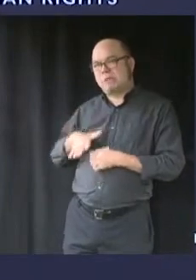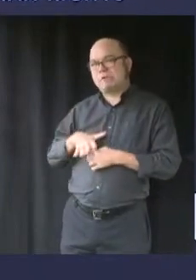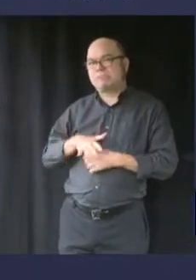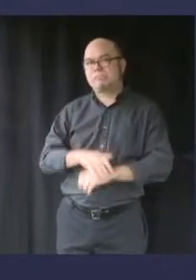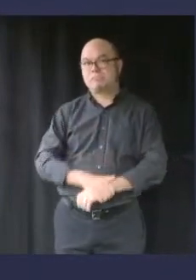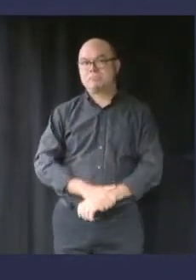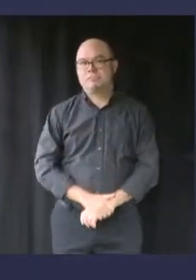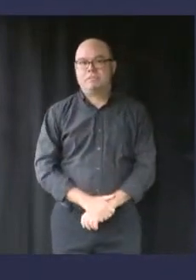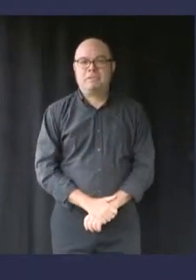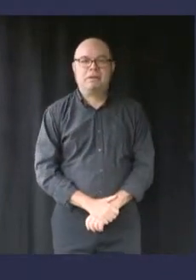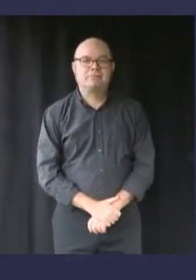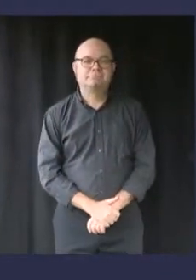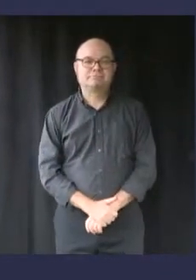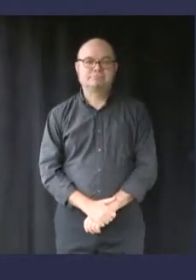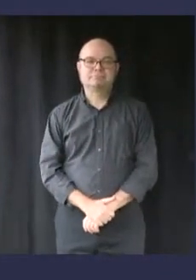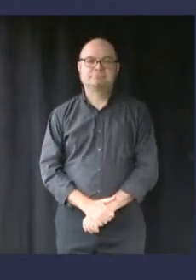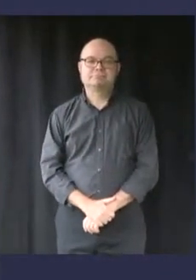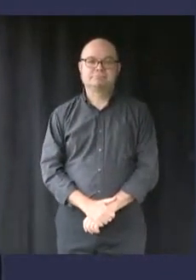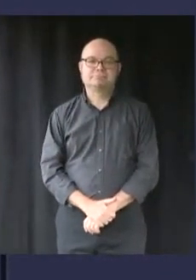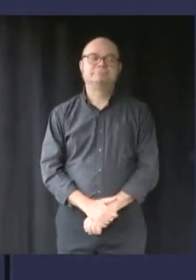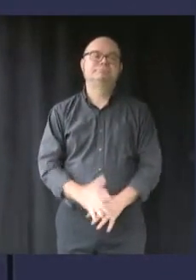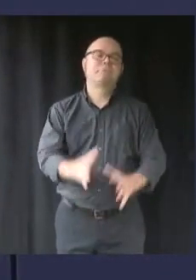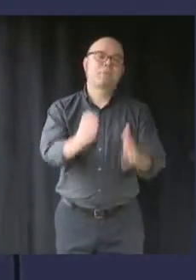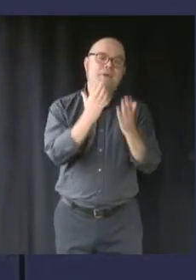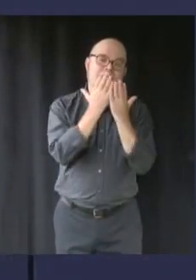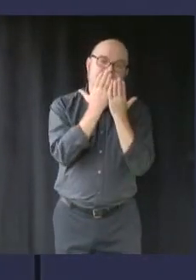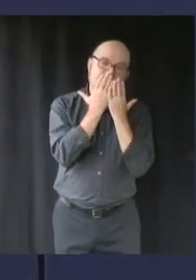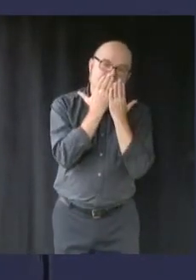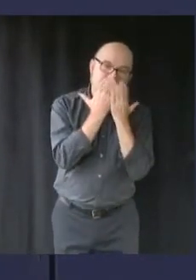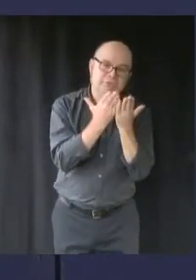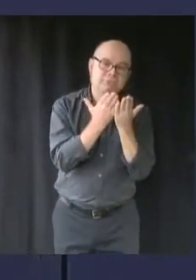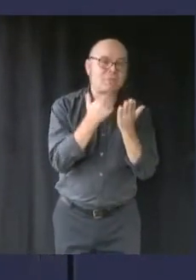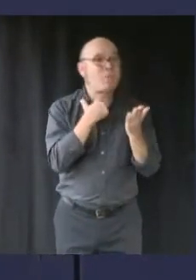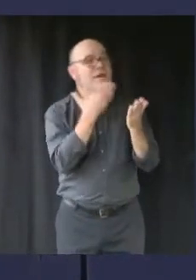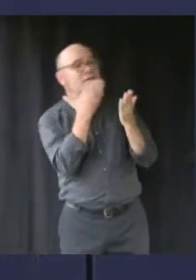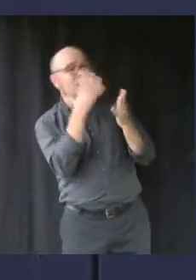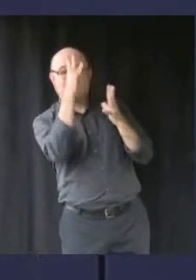allow me to say a thank you to President Biden for joining us today.